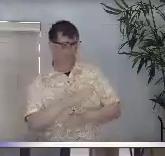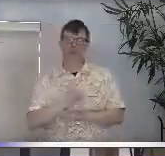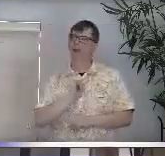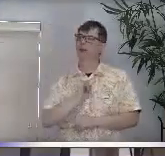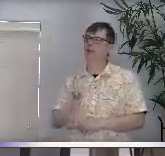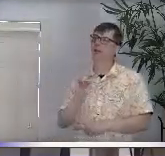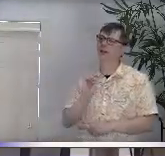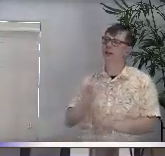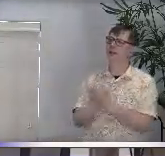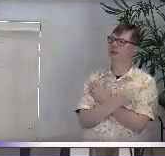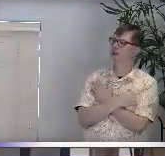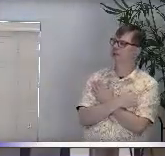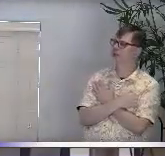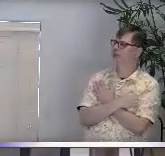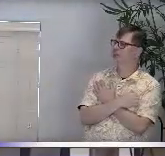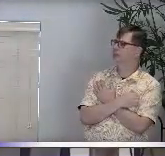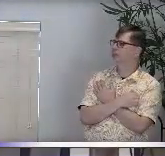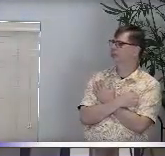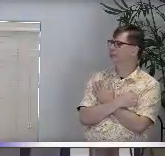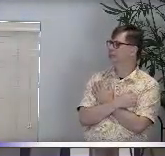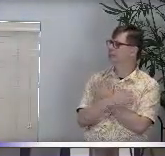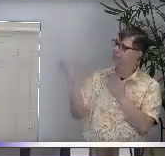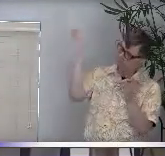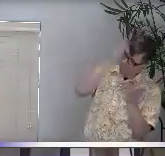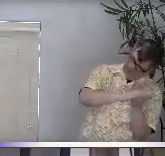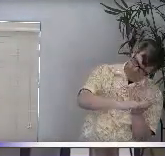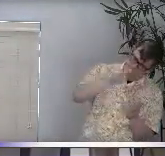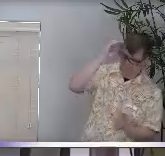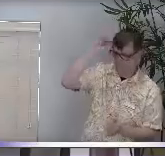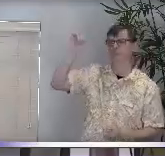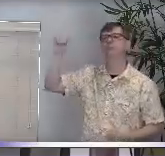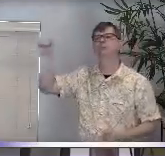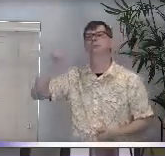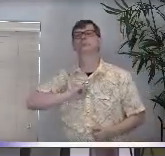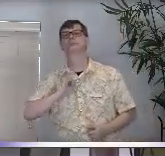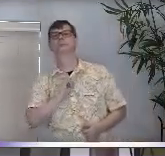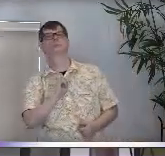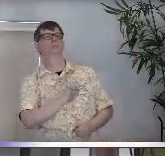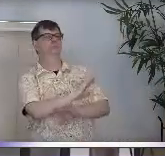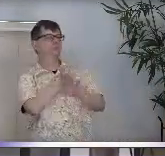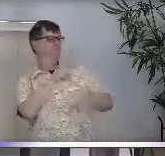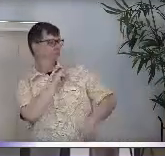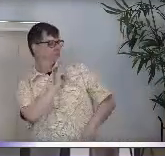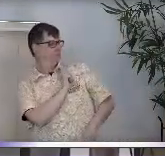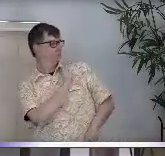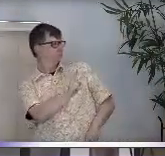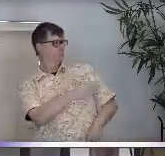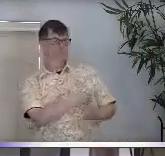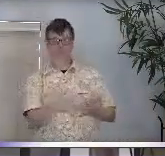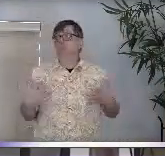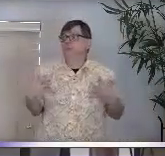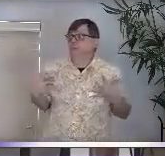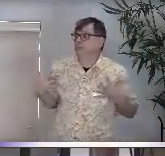am enough. It's going to bed at night thinking, yes, I am imperfect and vulnerable, and sometimes